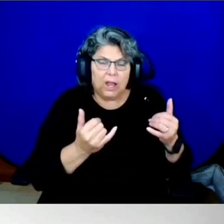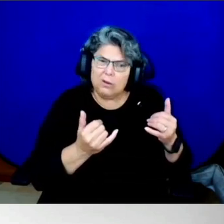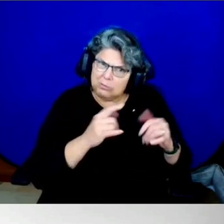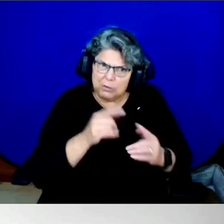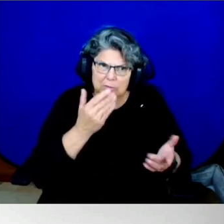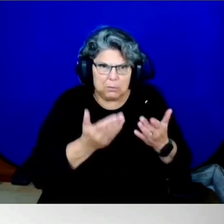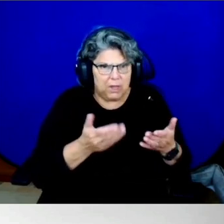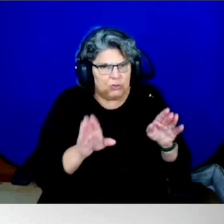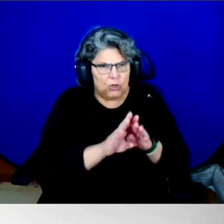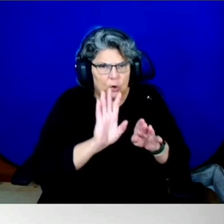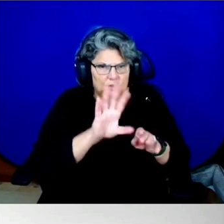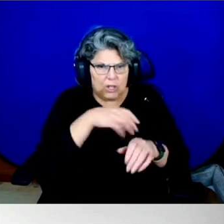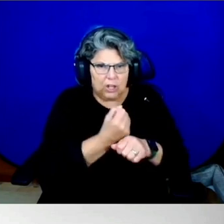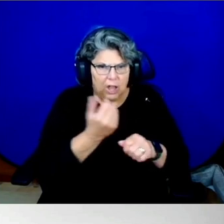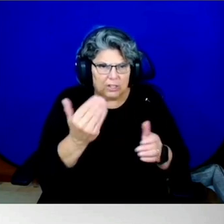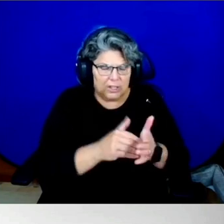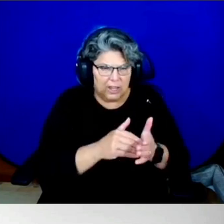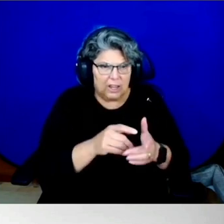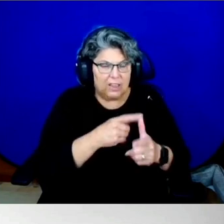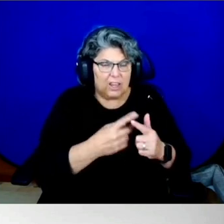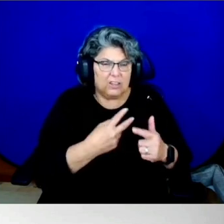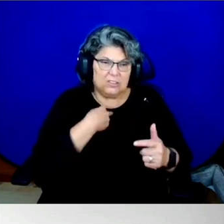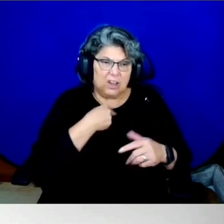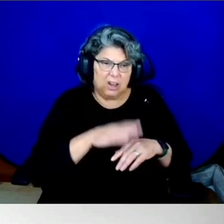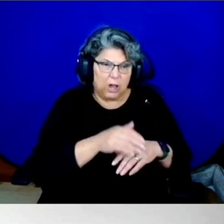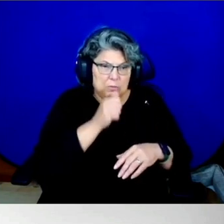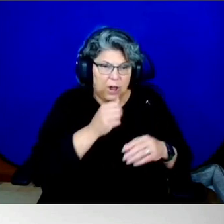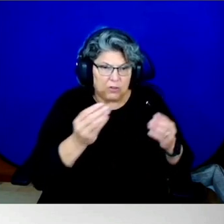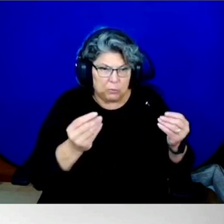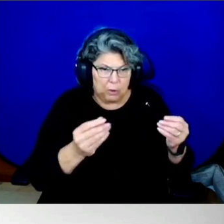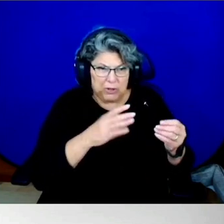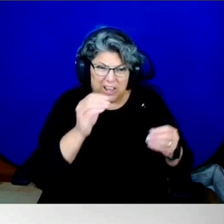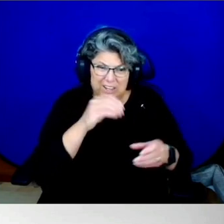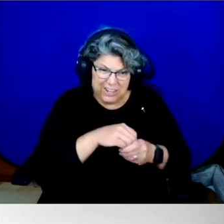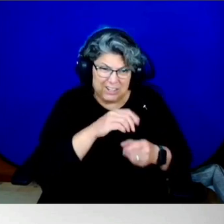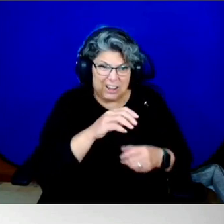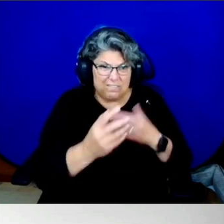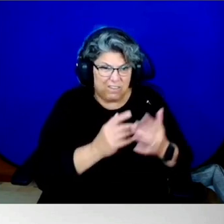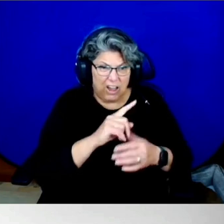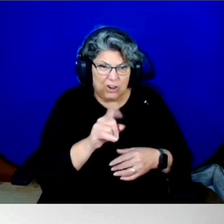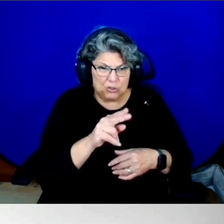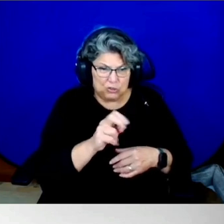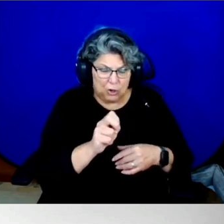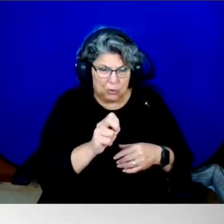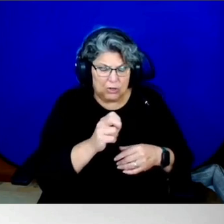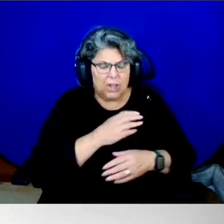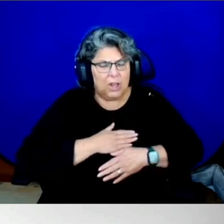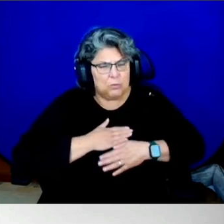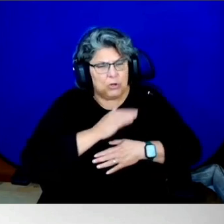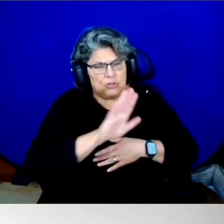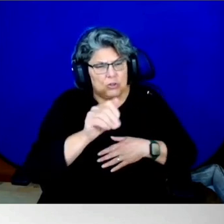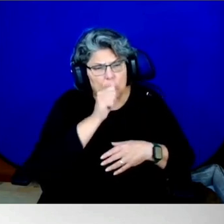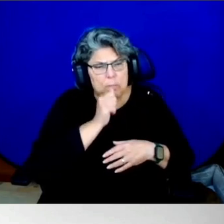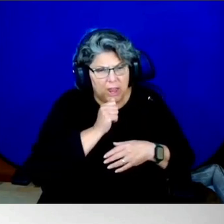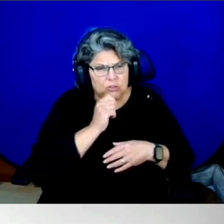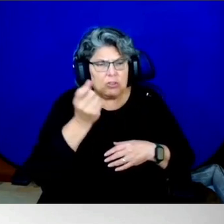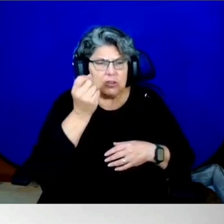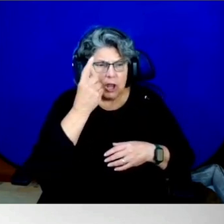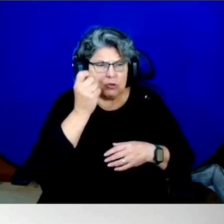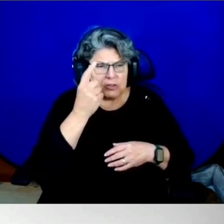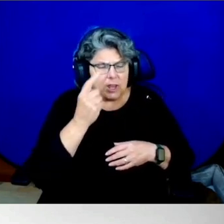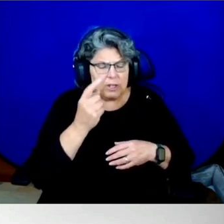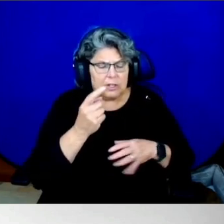moves, trapping you behind on private property in fire zones. I appreciate everyone's patience and understanding as I